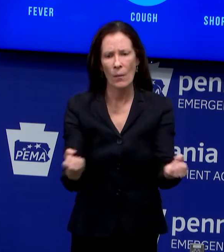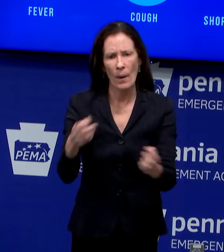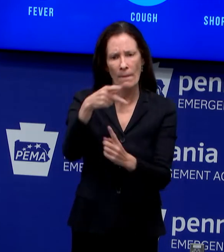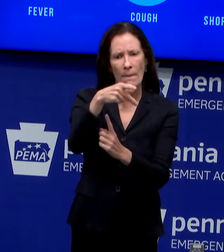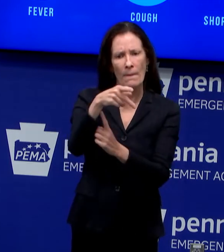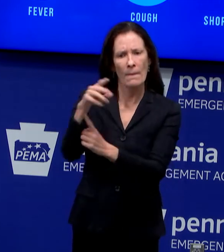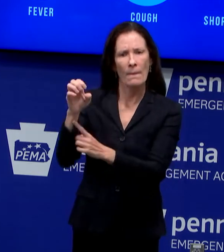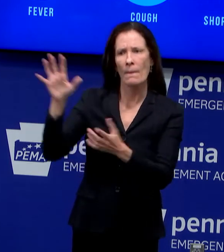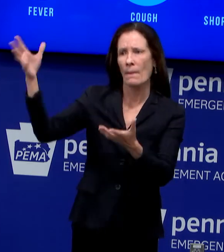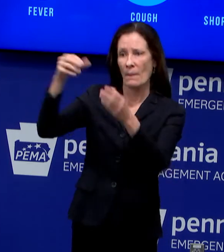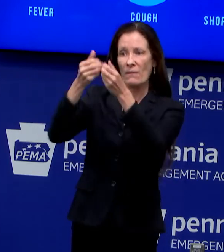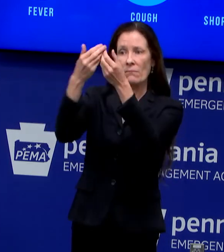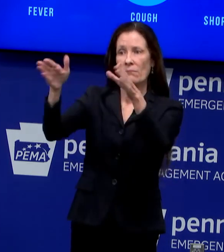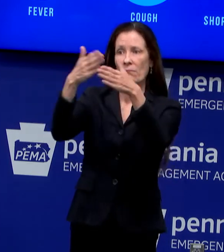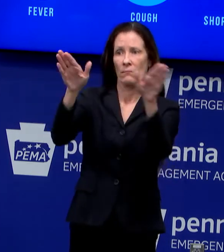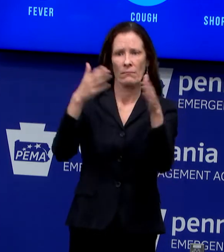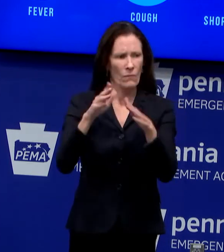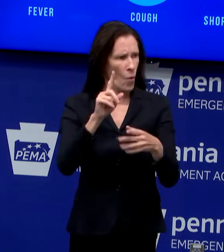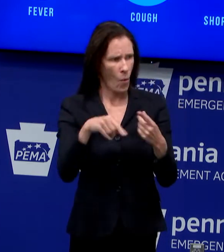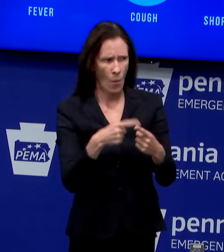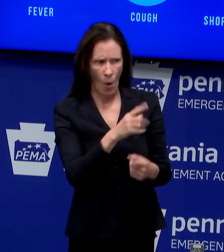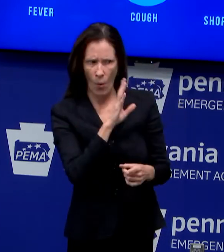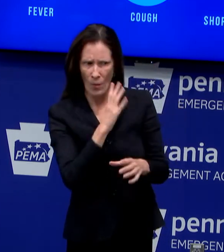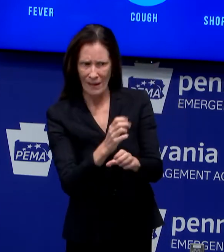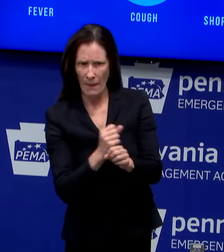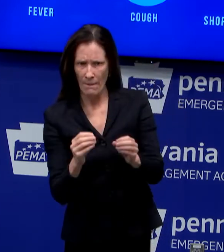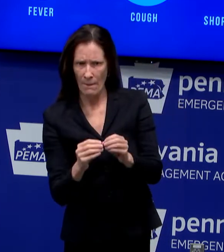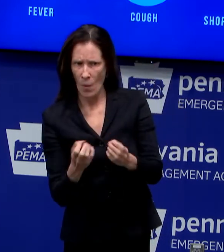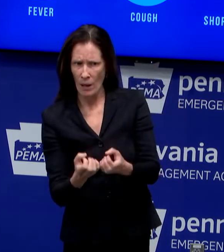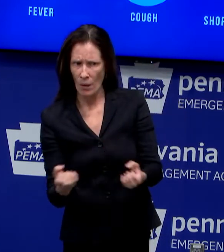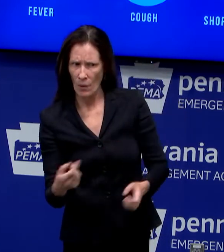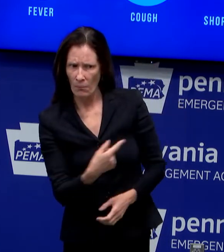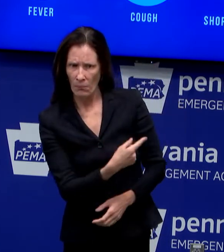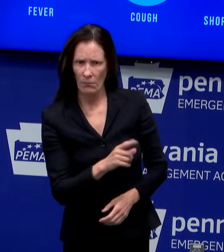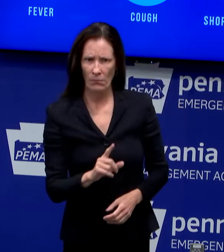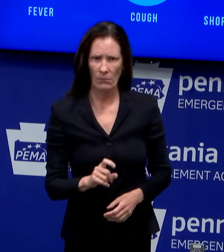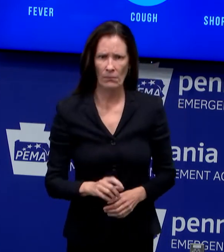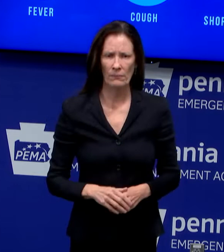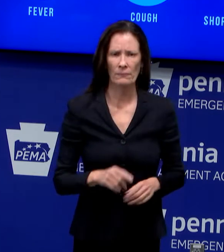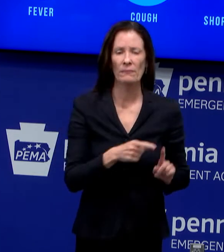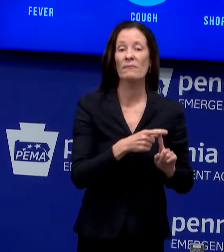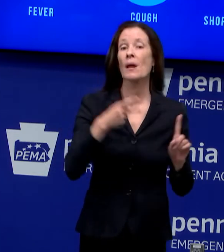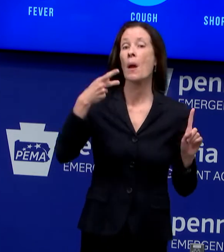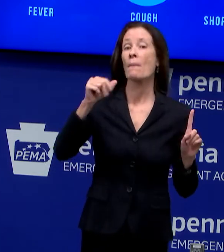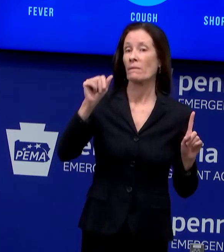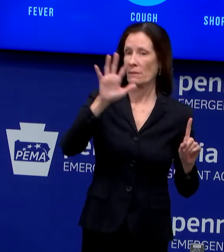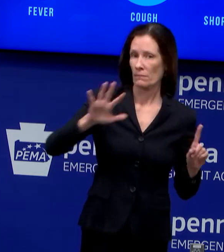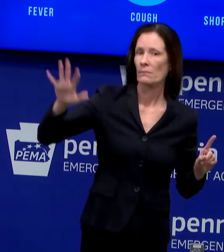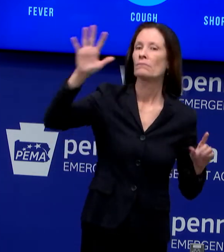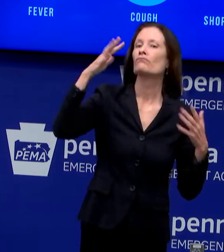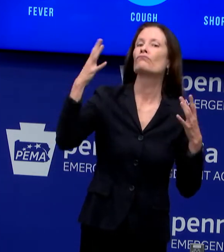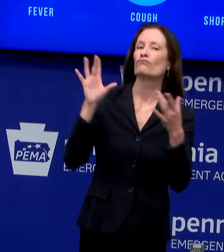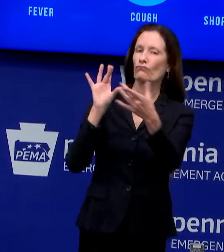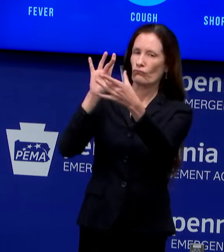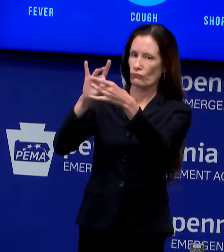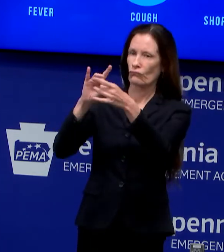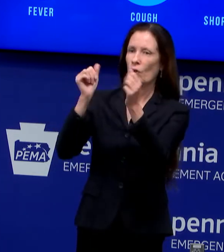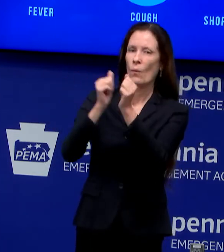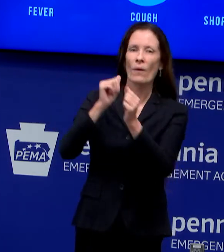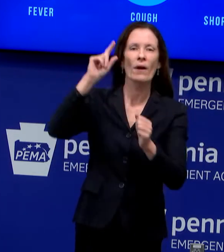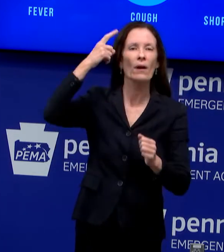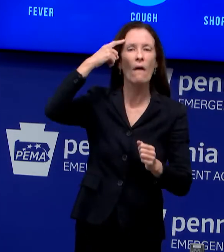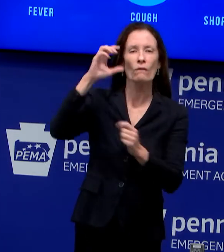joined, Pennsylvania joined in that effort, I think as Governor Cuomo said yesterday, to pool our purchasing